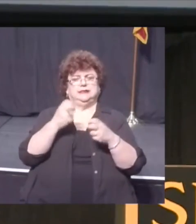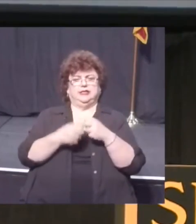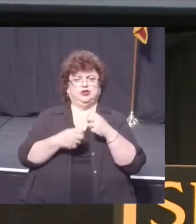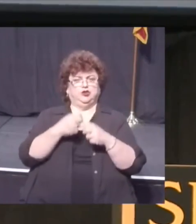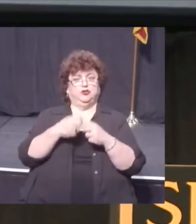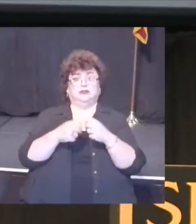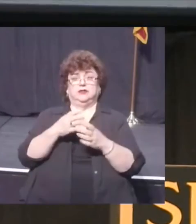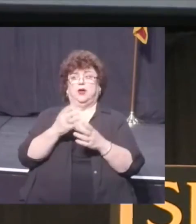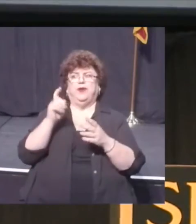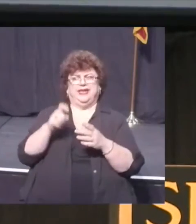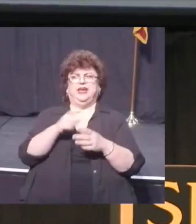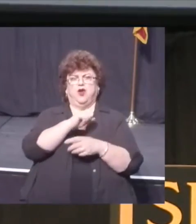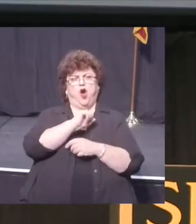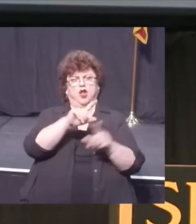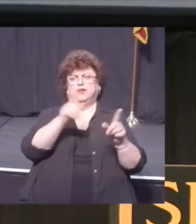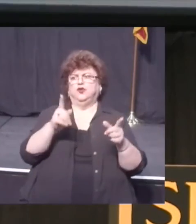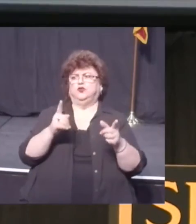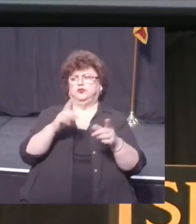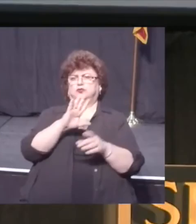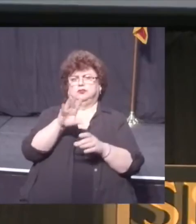help us do that.